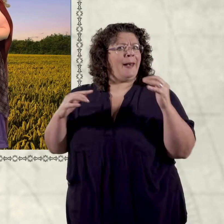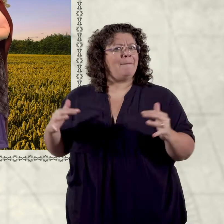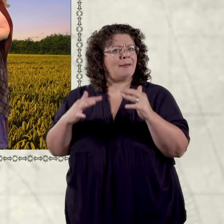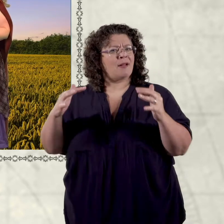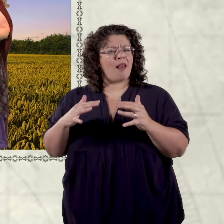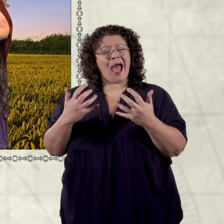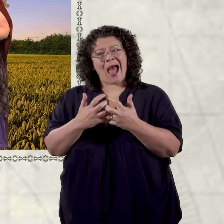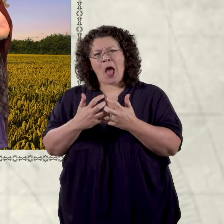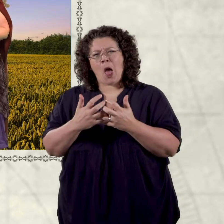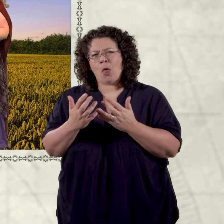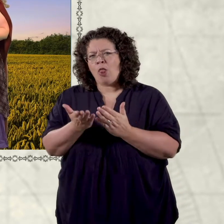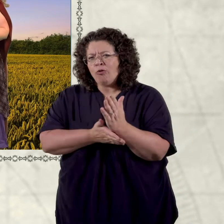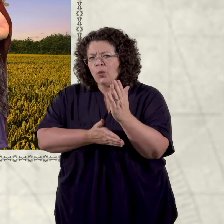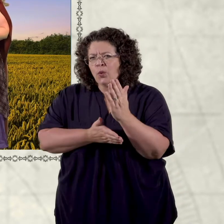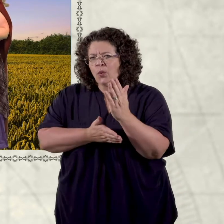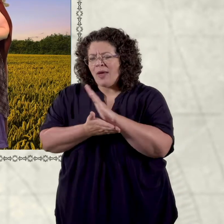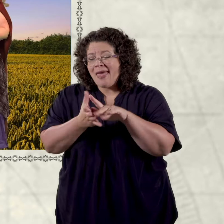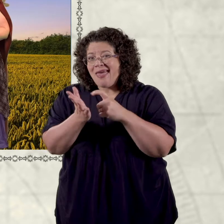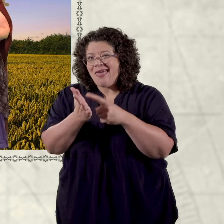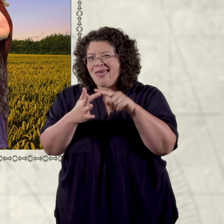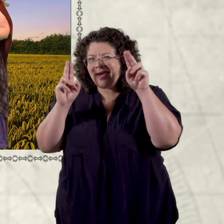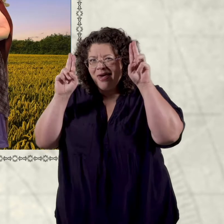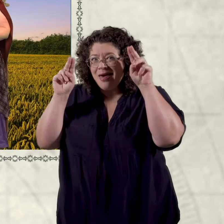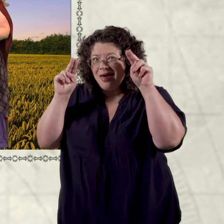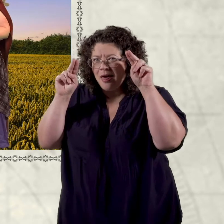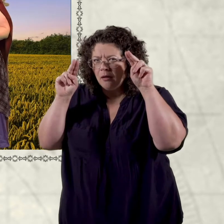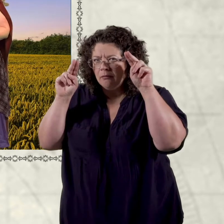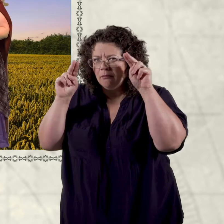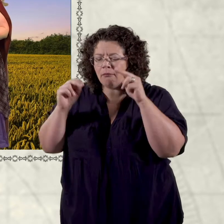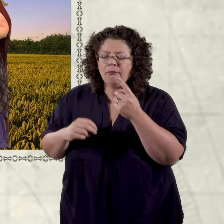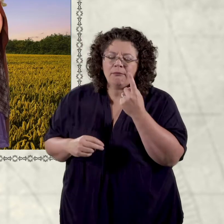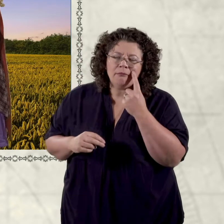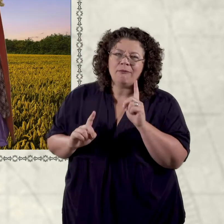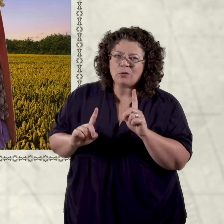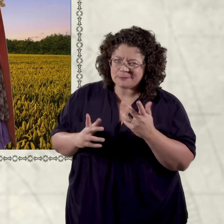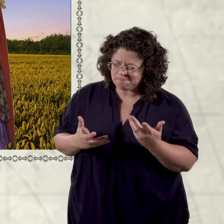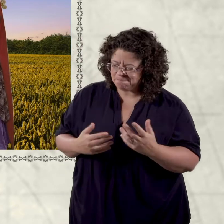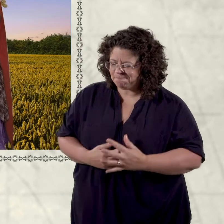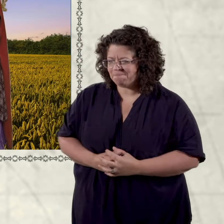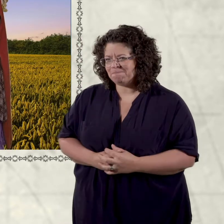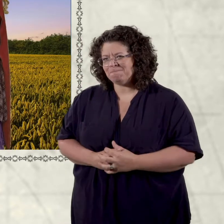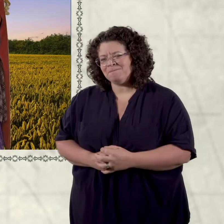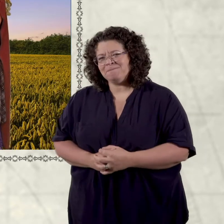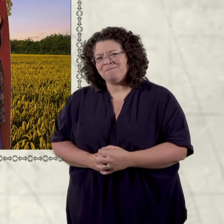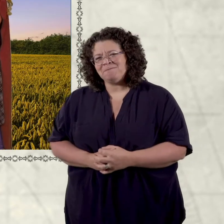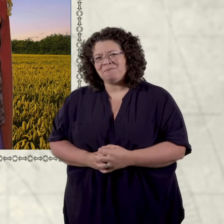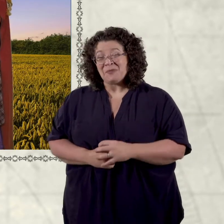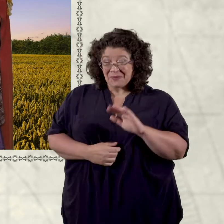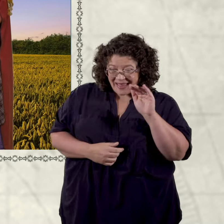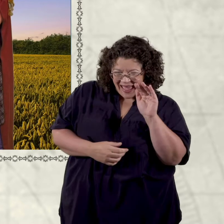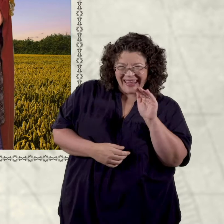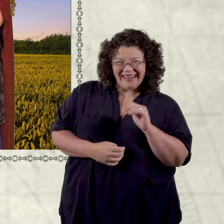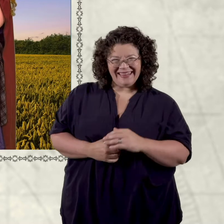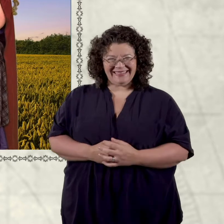we'd do that was to hold a hare and let it go. Oh, hi hare!